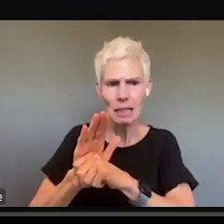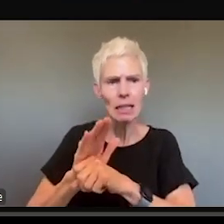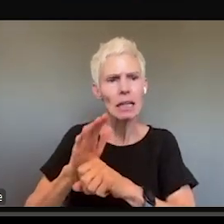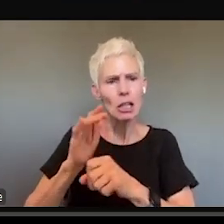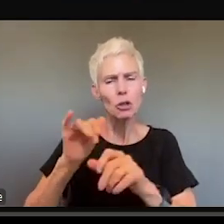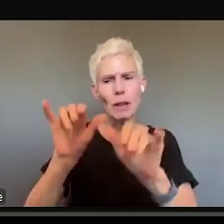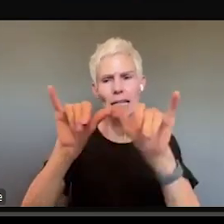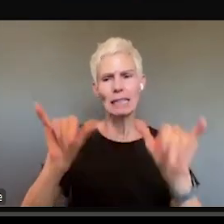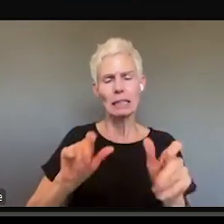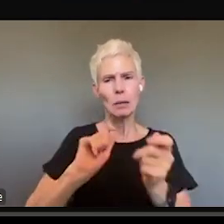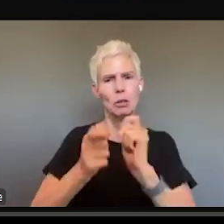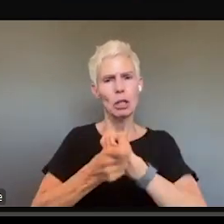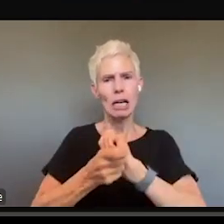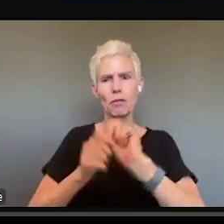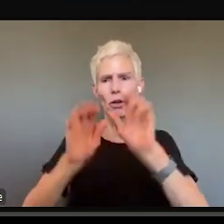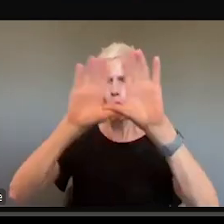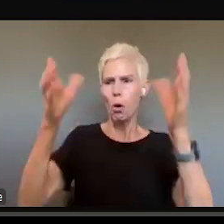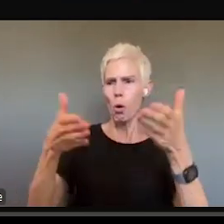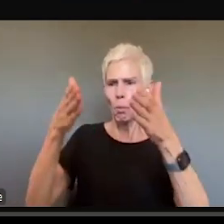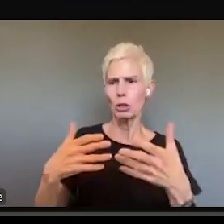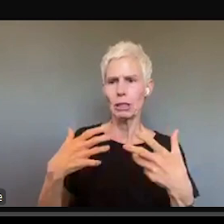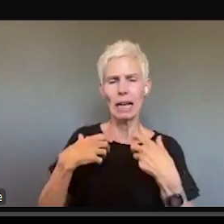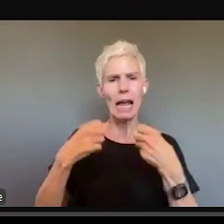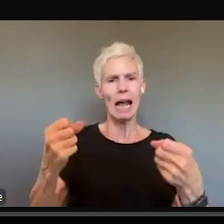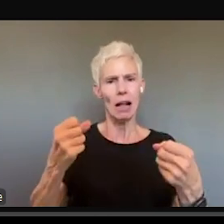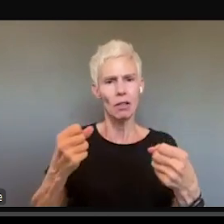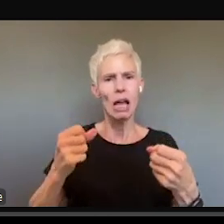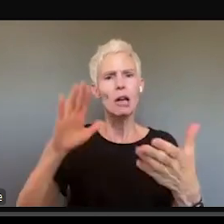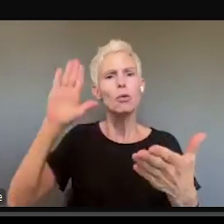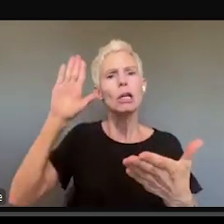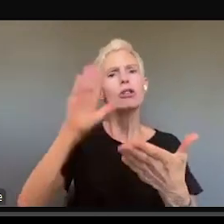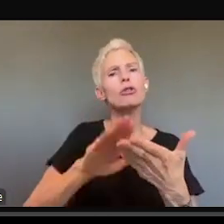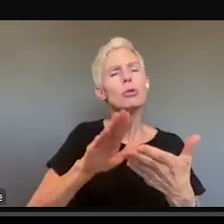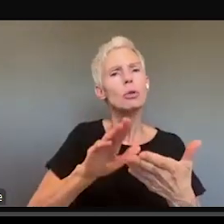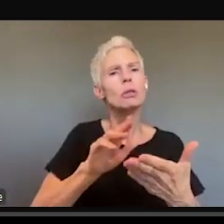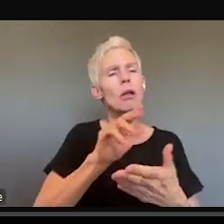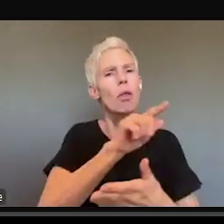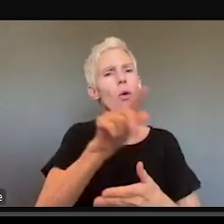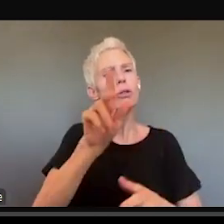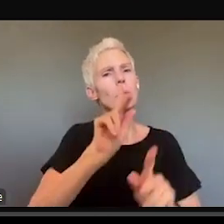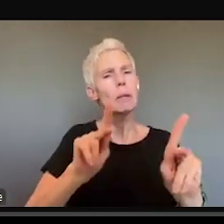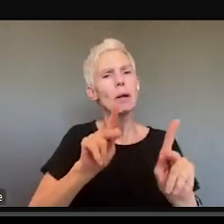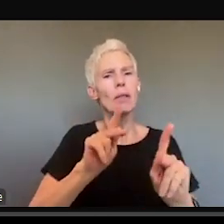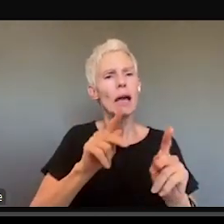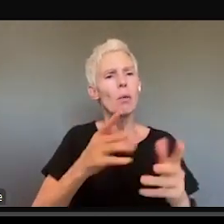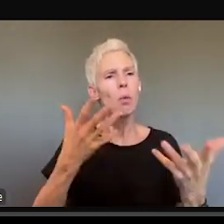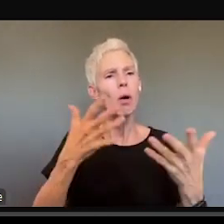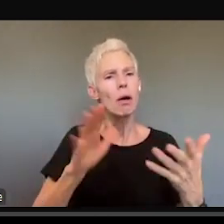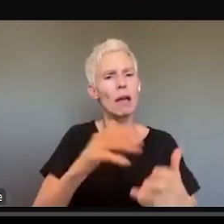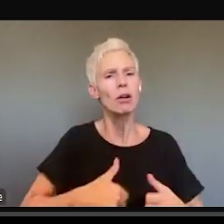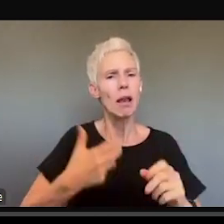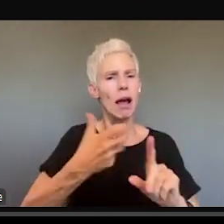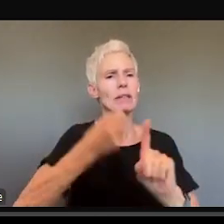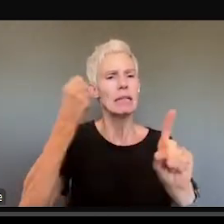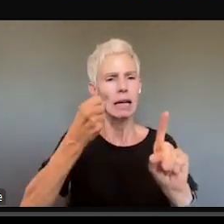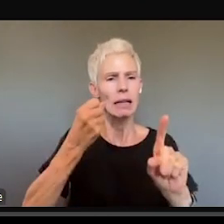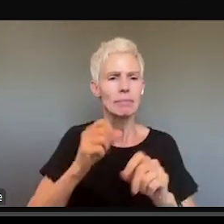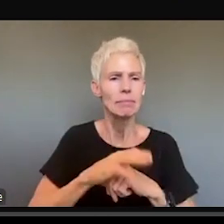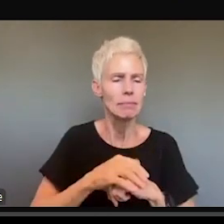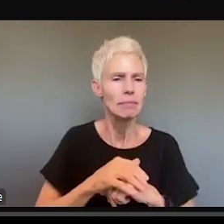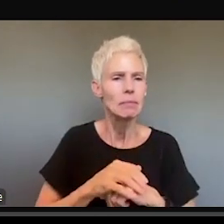health and reduce the early mortality and the negative outcomes we see with these serious conditions. Next slide.